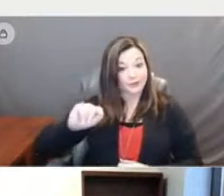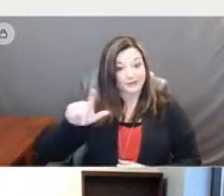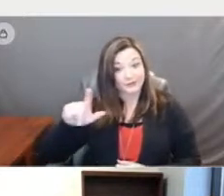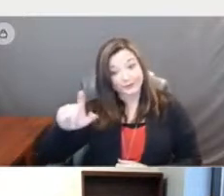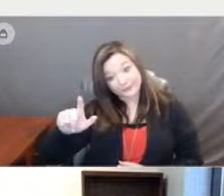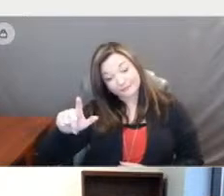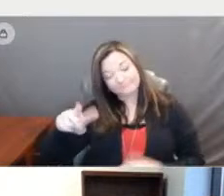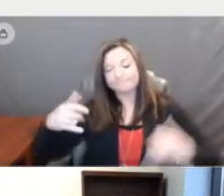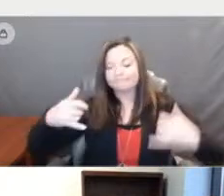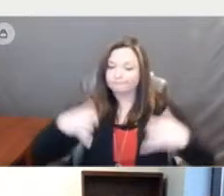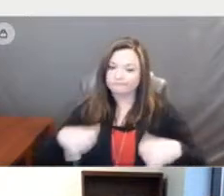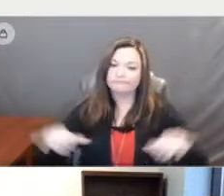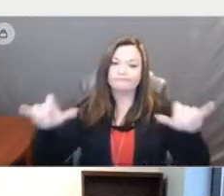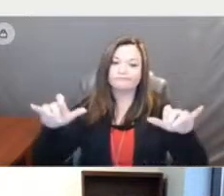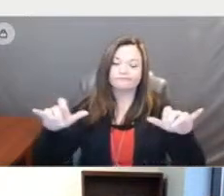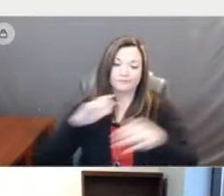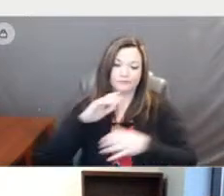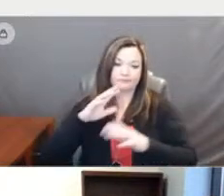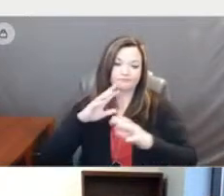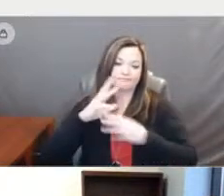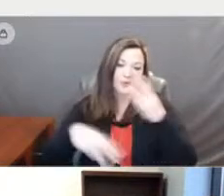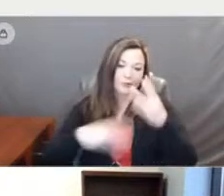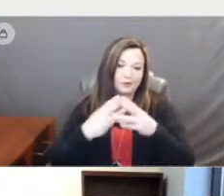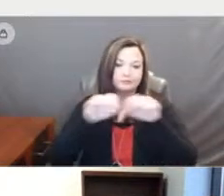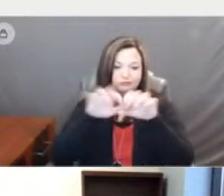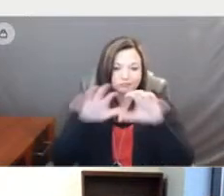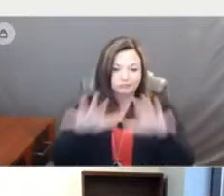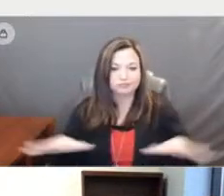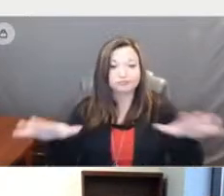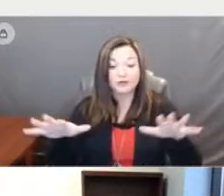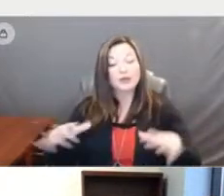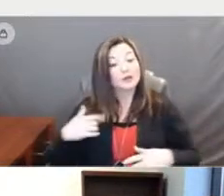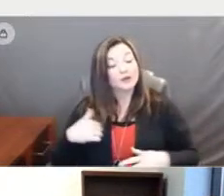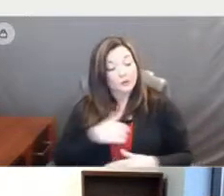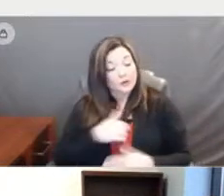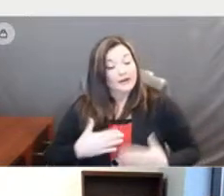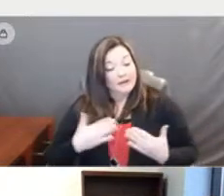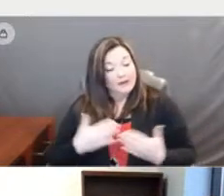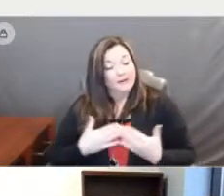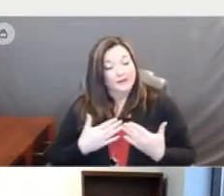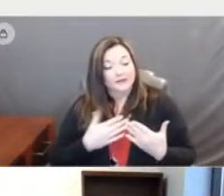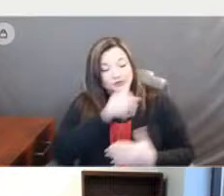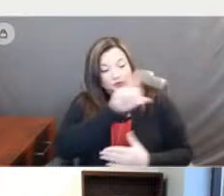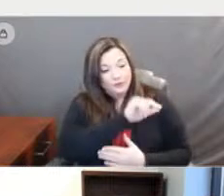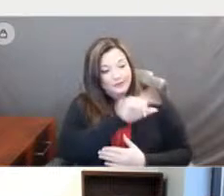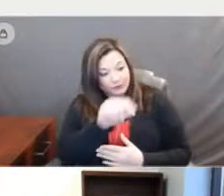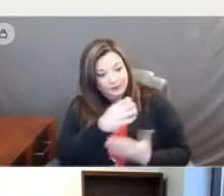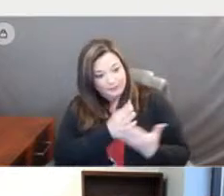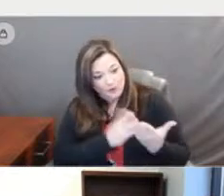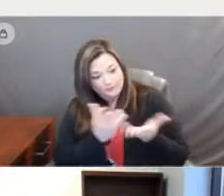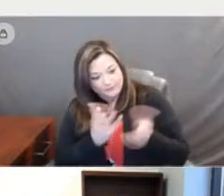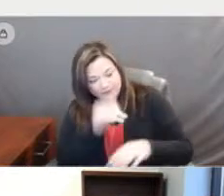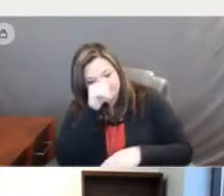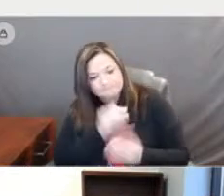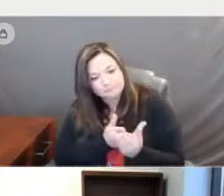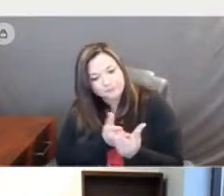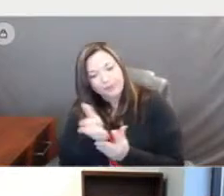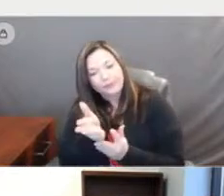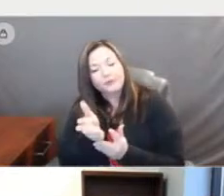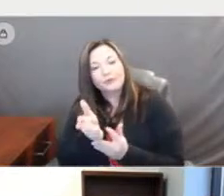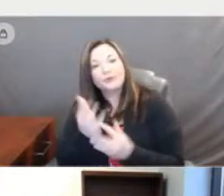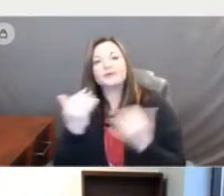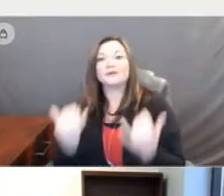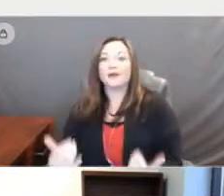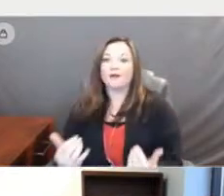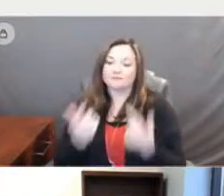still in the midst of a pandemic. We're happy that we have pushed through the pandemic of 2020 to see the year